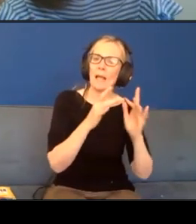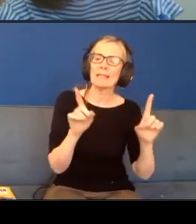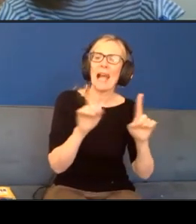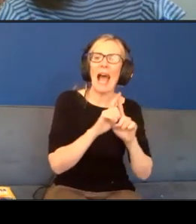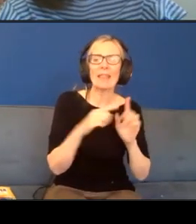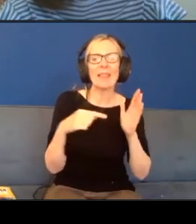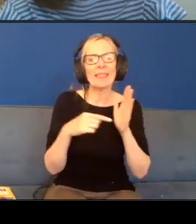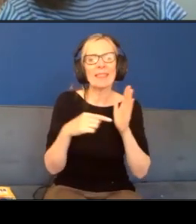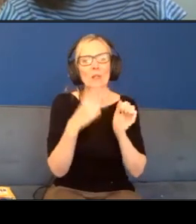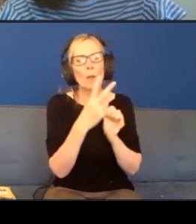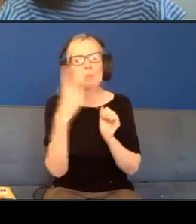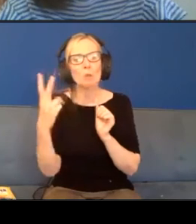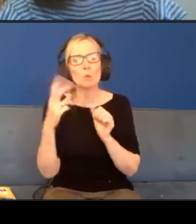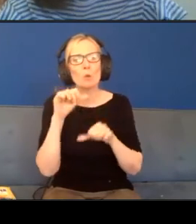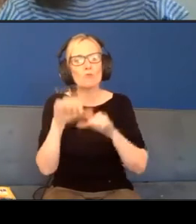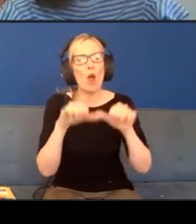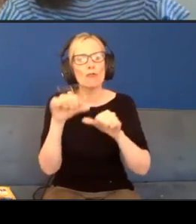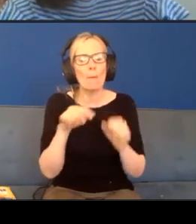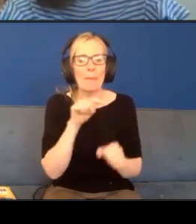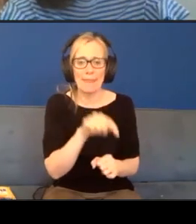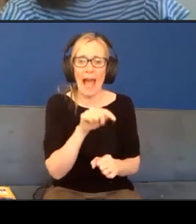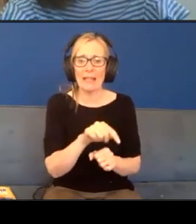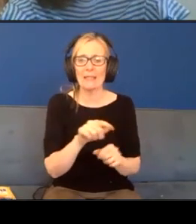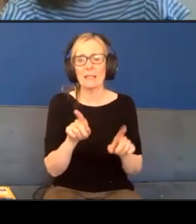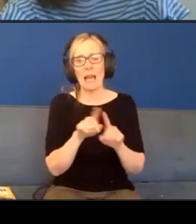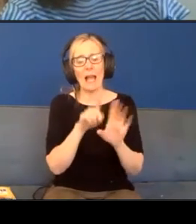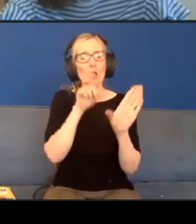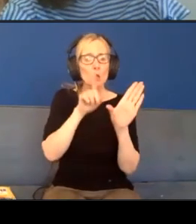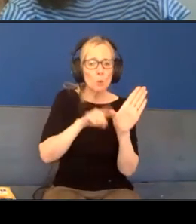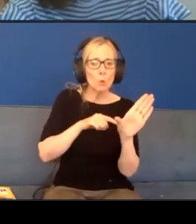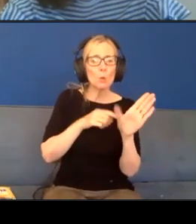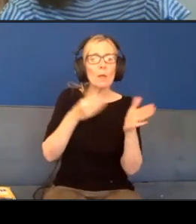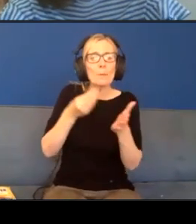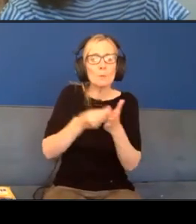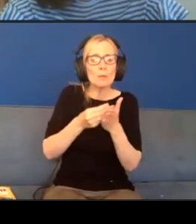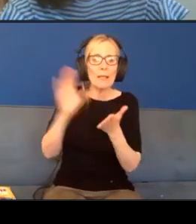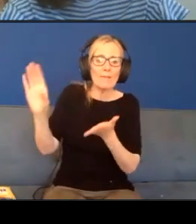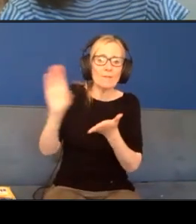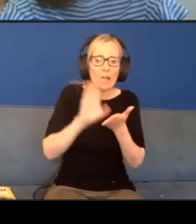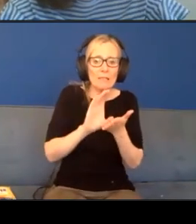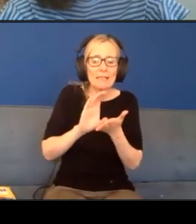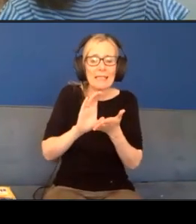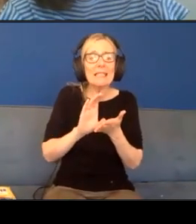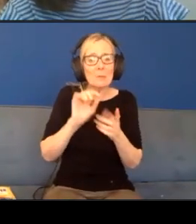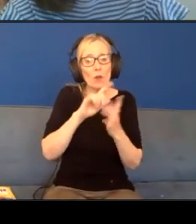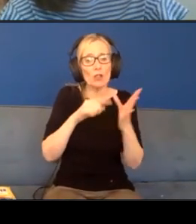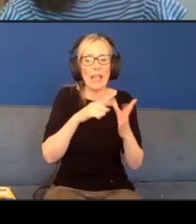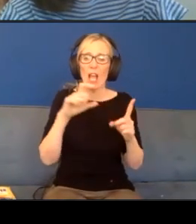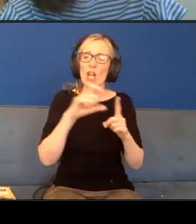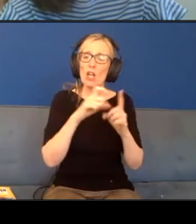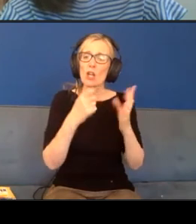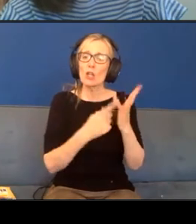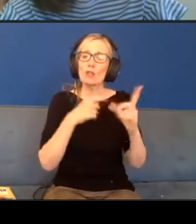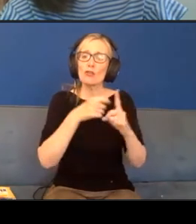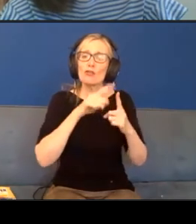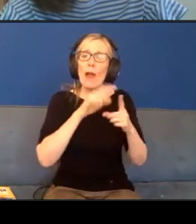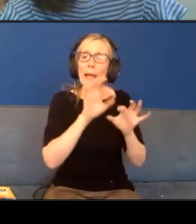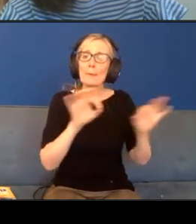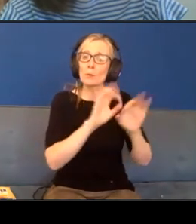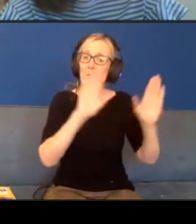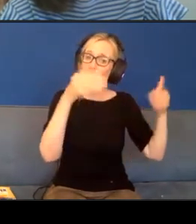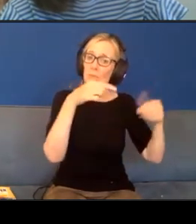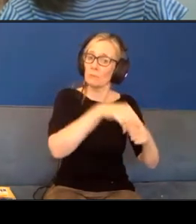programme, which is a kind of youth music funded project that Drake Music are working on at the moment. Also